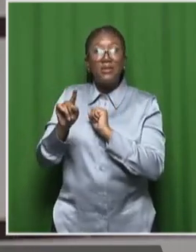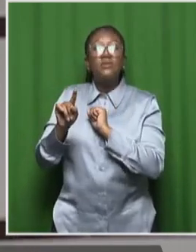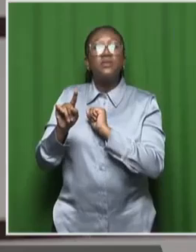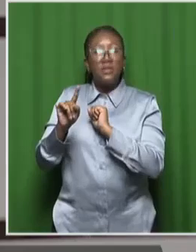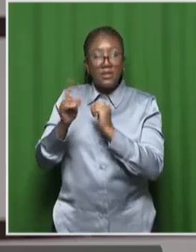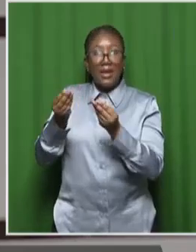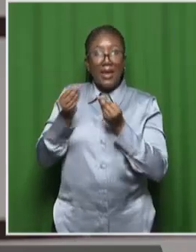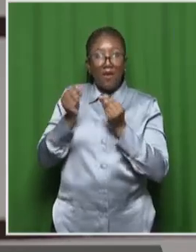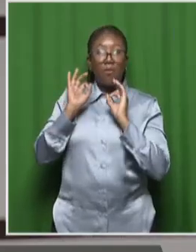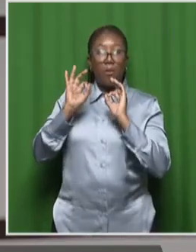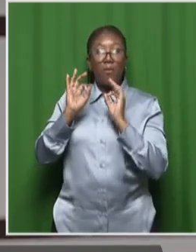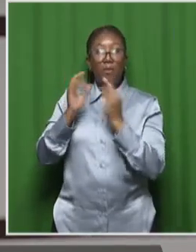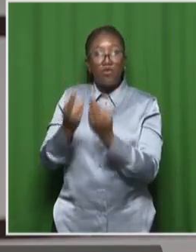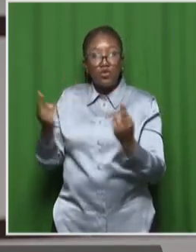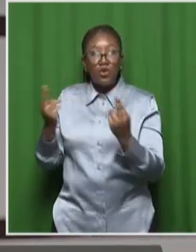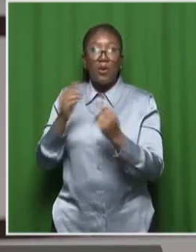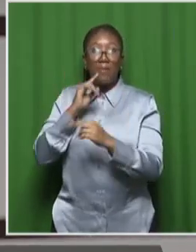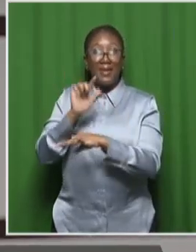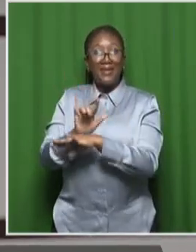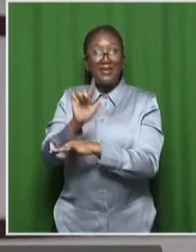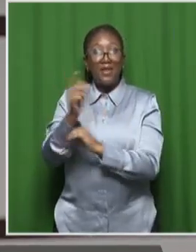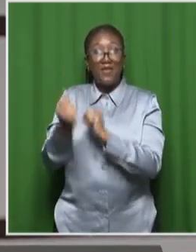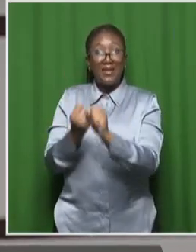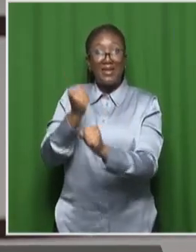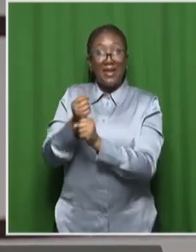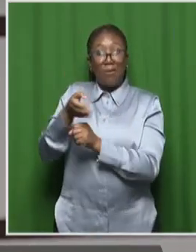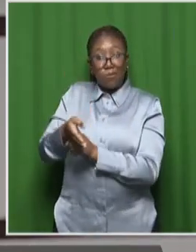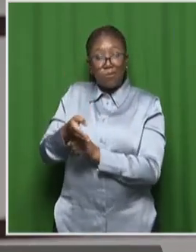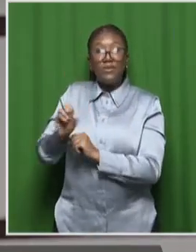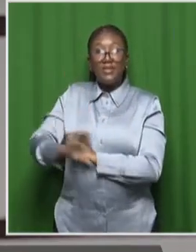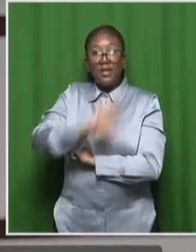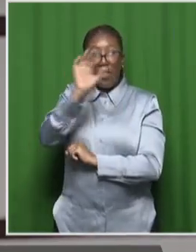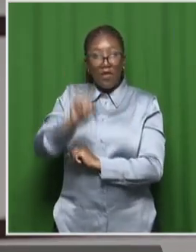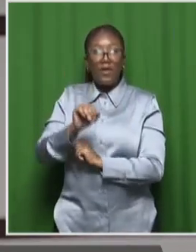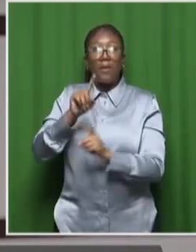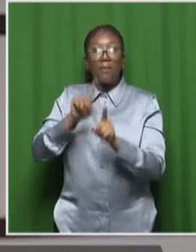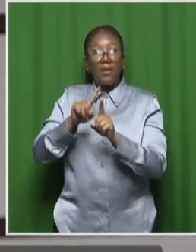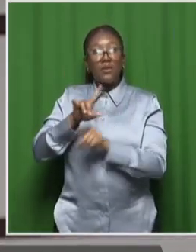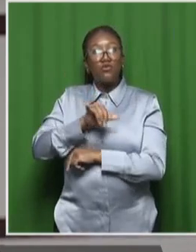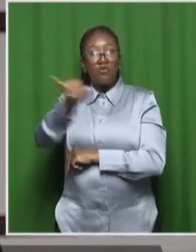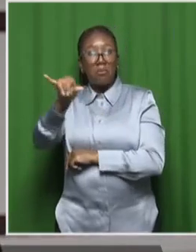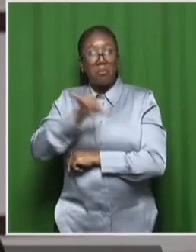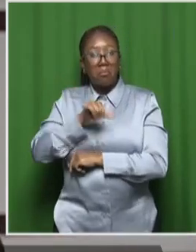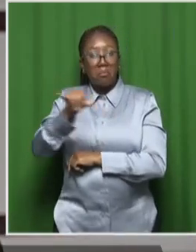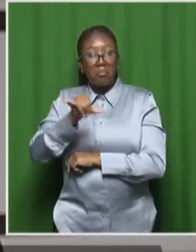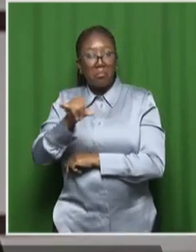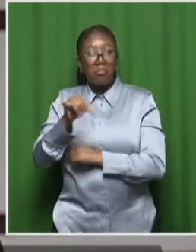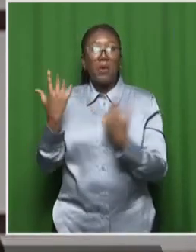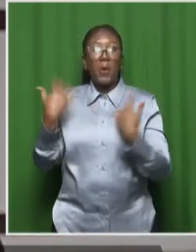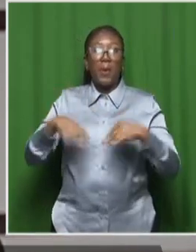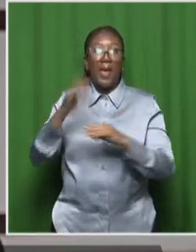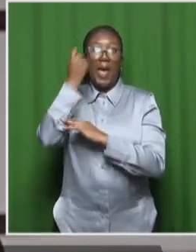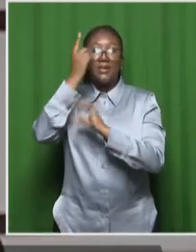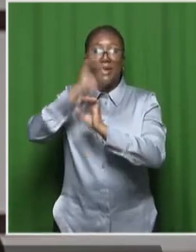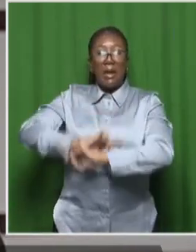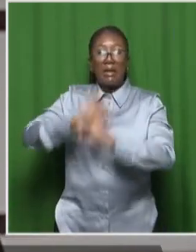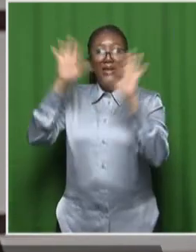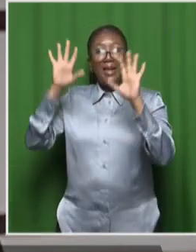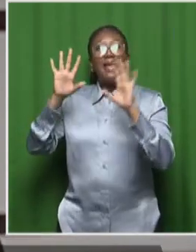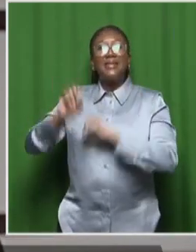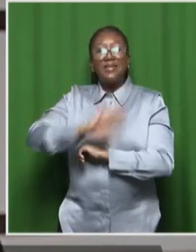everything. In the 17 years she's been in South Africa, coming in and out in South Africa, I think she really kind of like understood